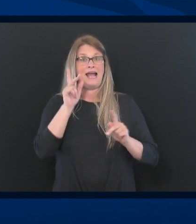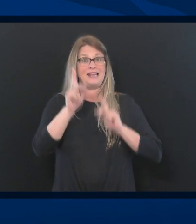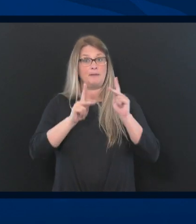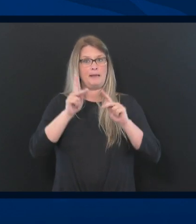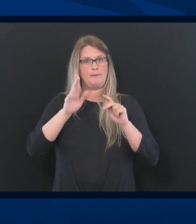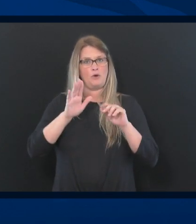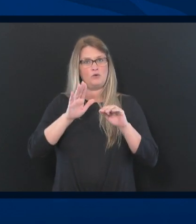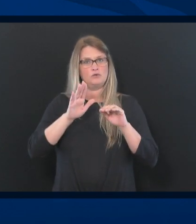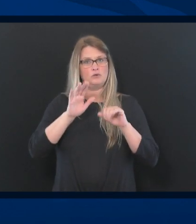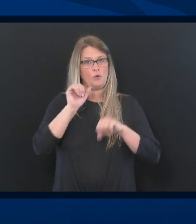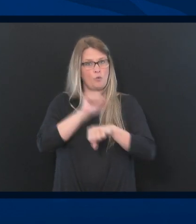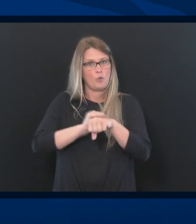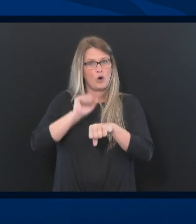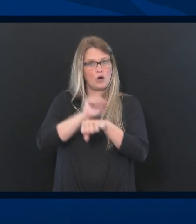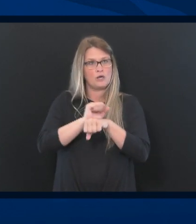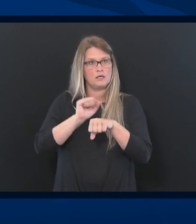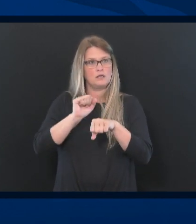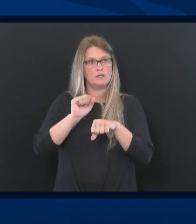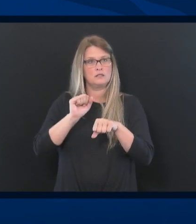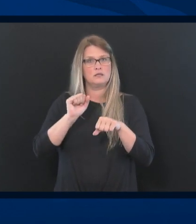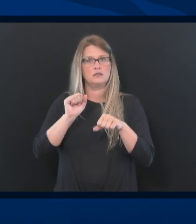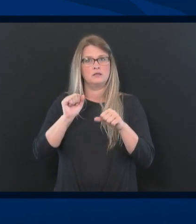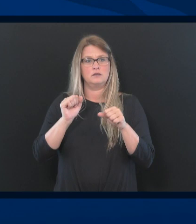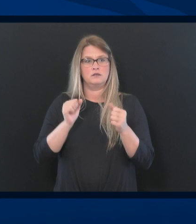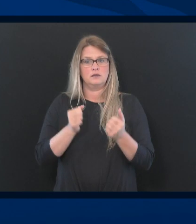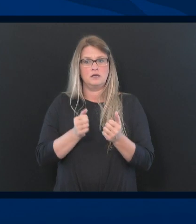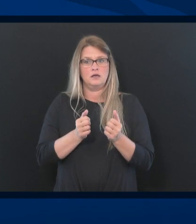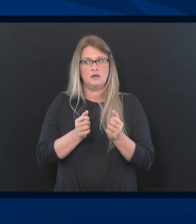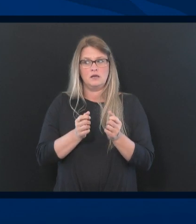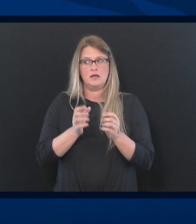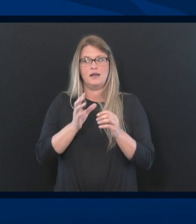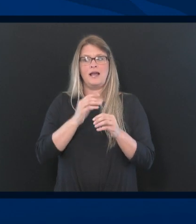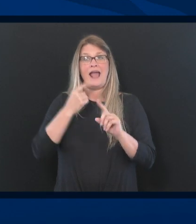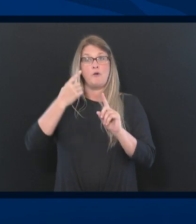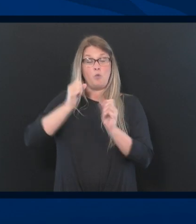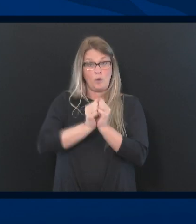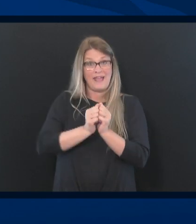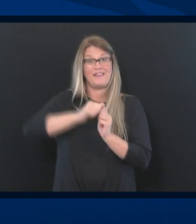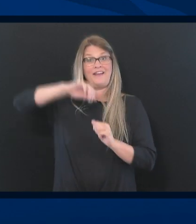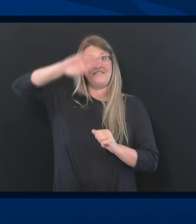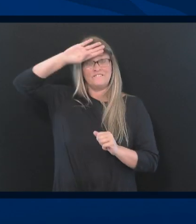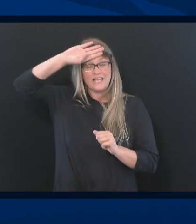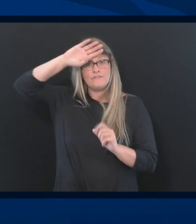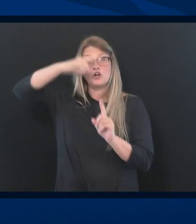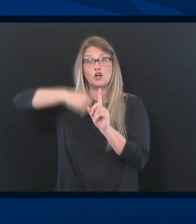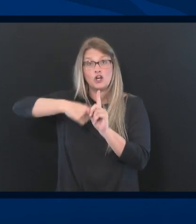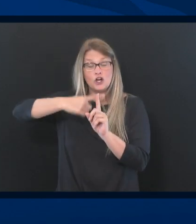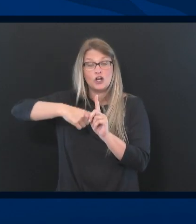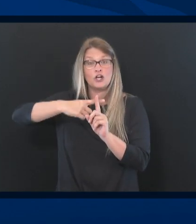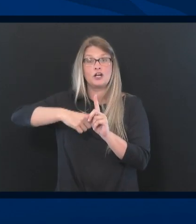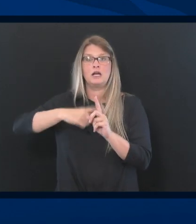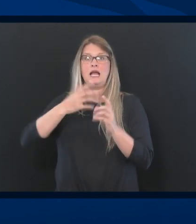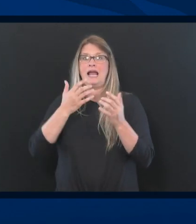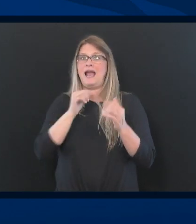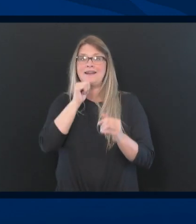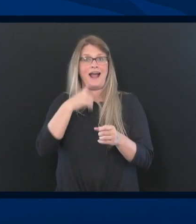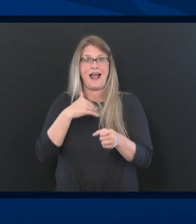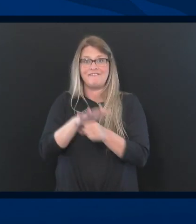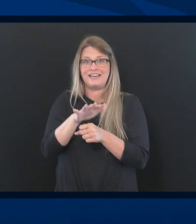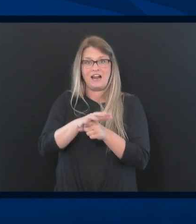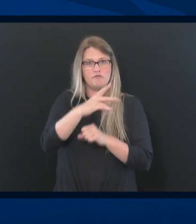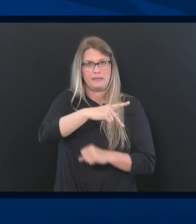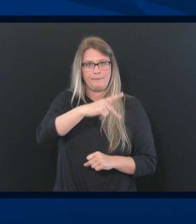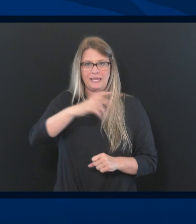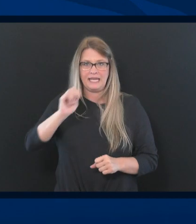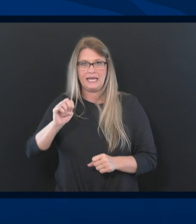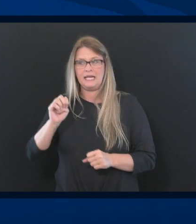floor are working with fevers or others are symptomatic, and also that Sharp is not getting the PPE equipment like some